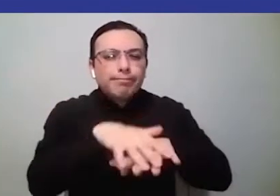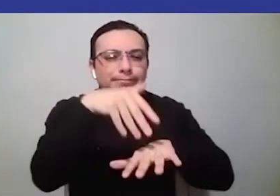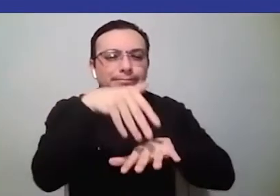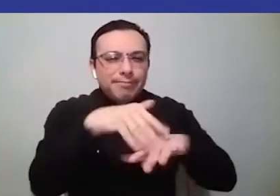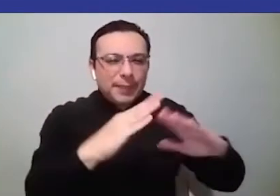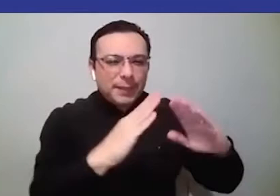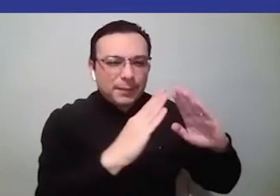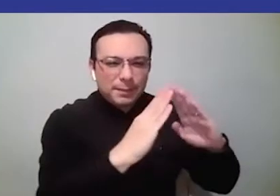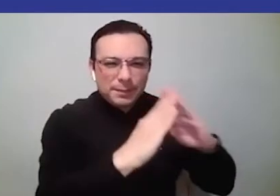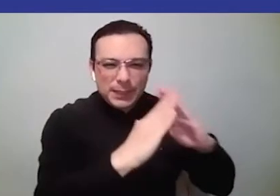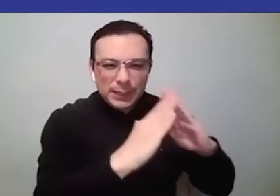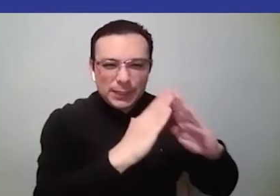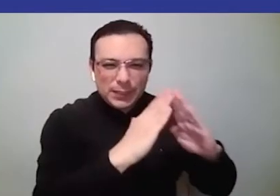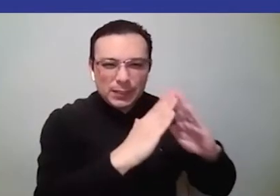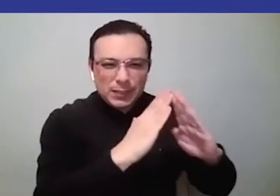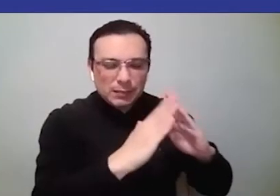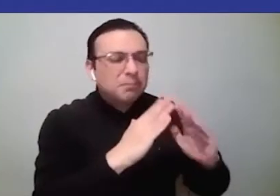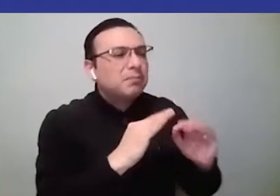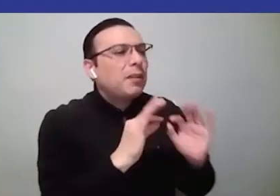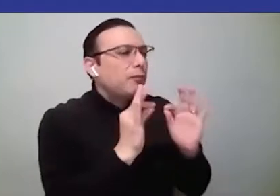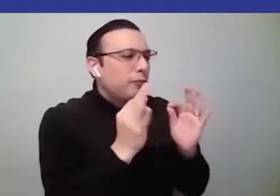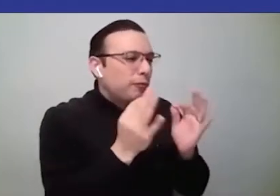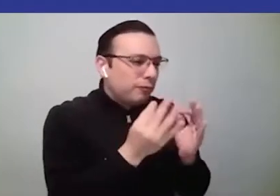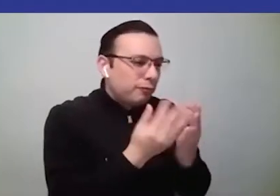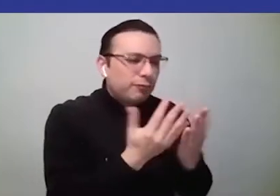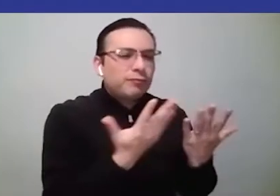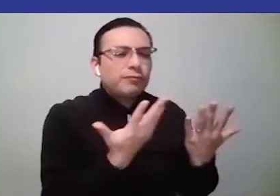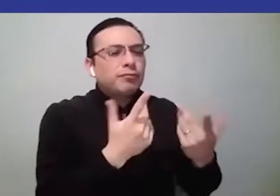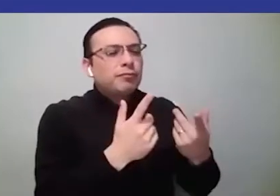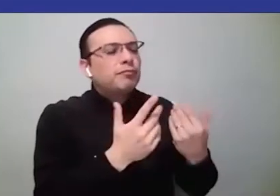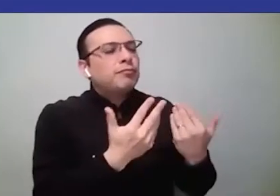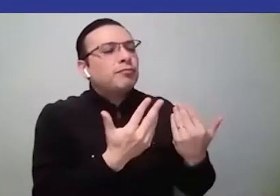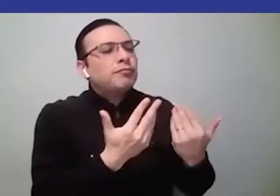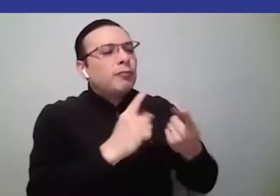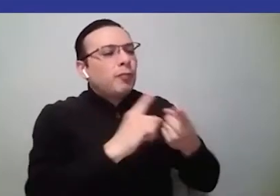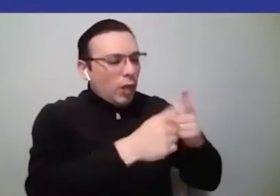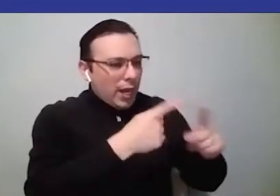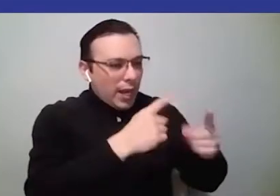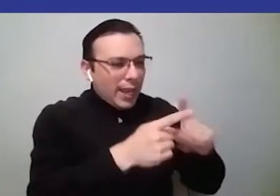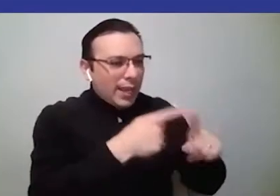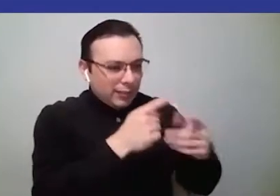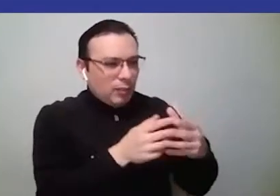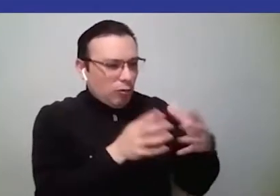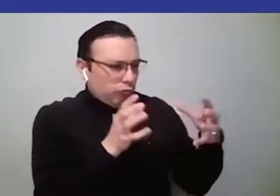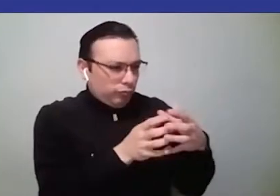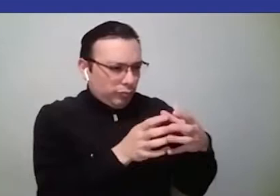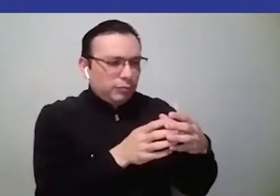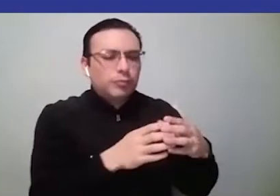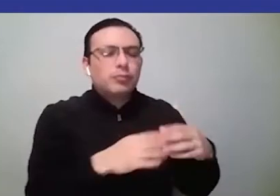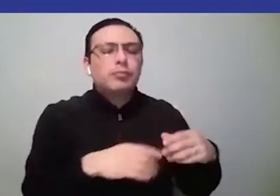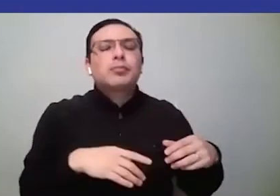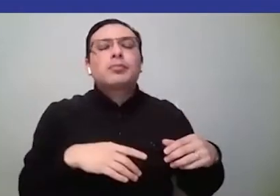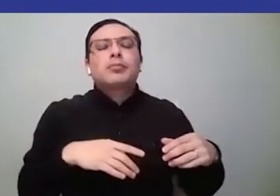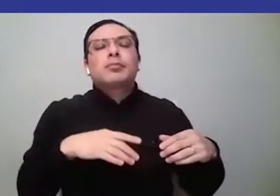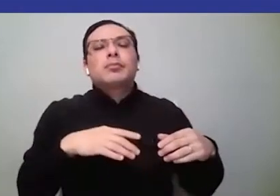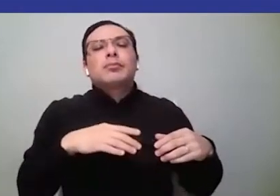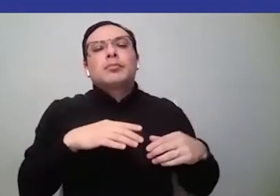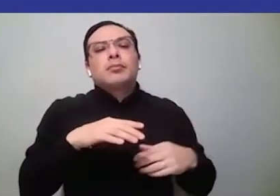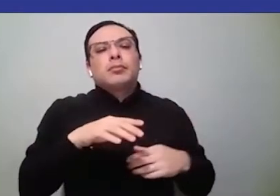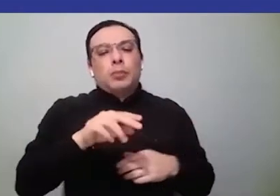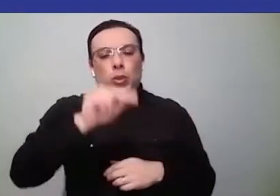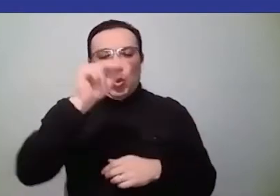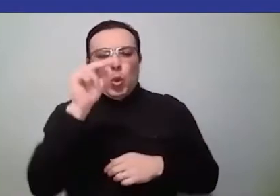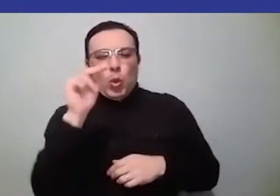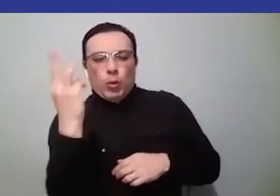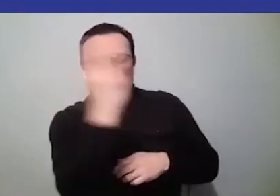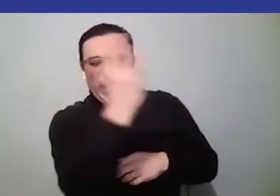with relatives, with friends, with people I had just met, residents of Quinnahock, and we were there as